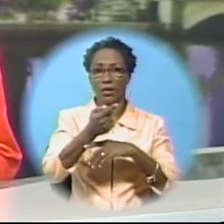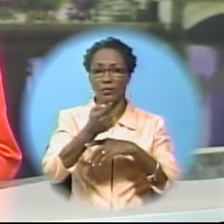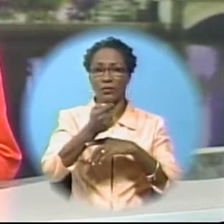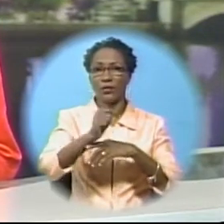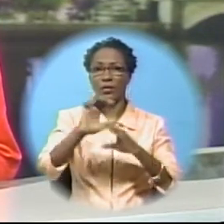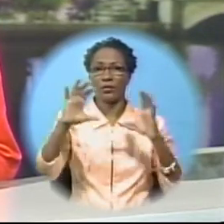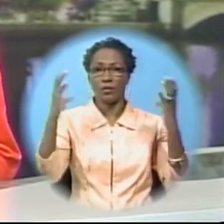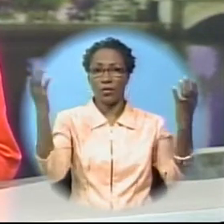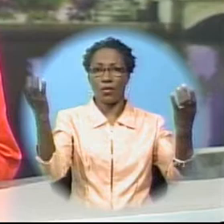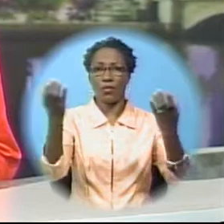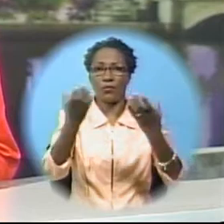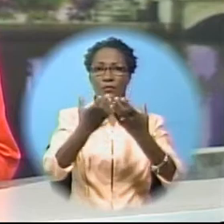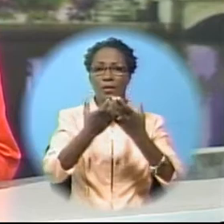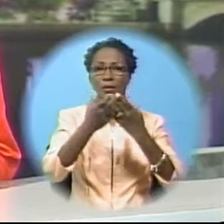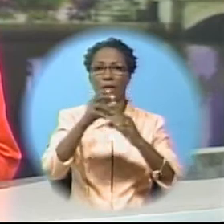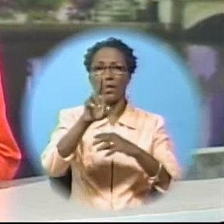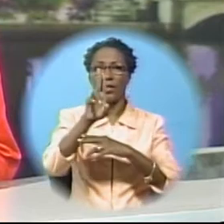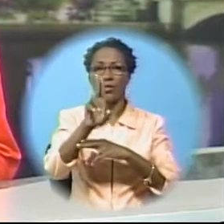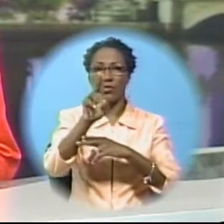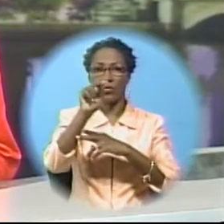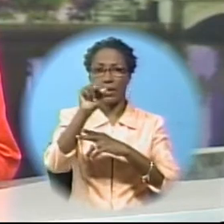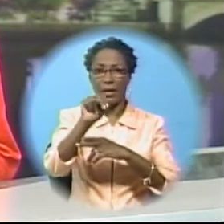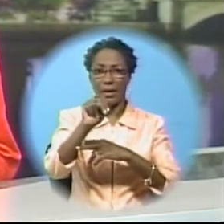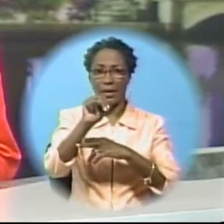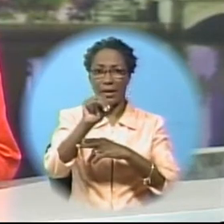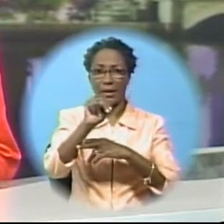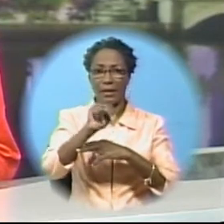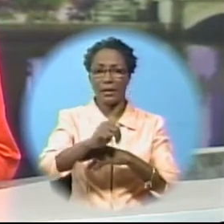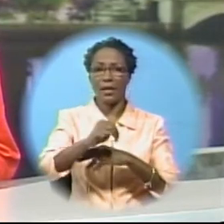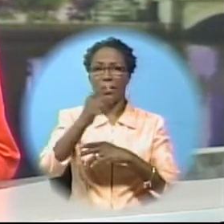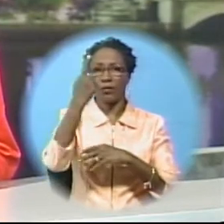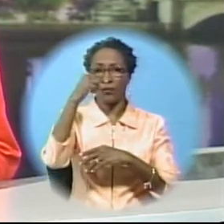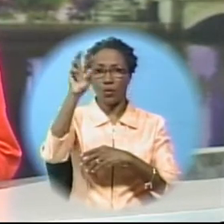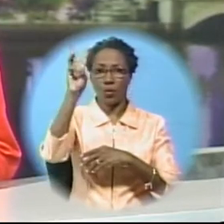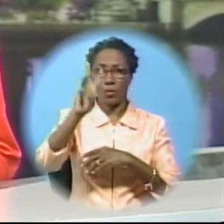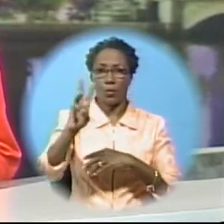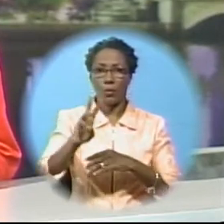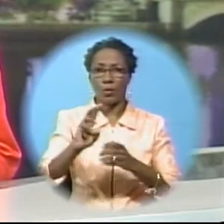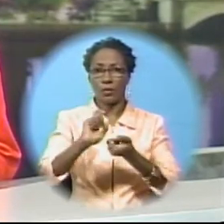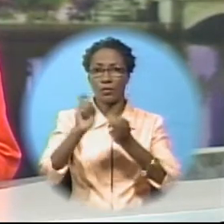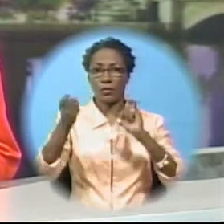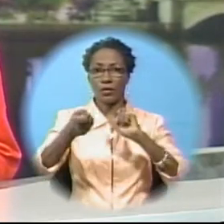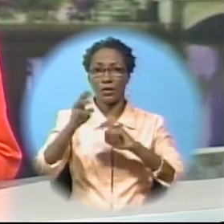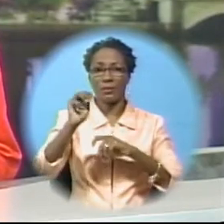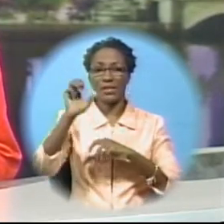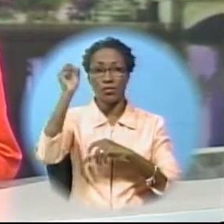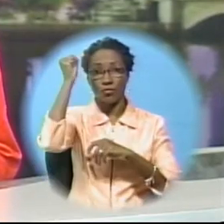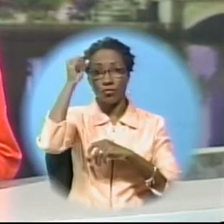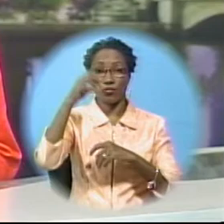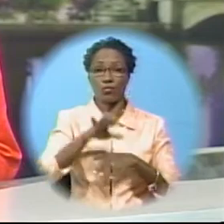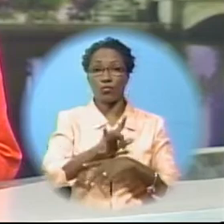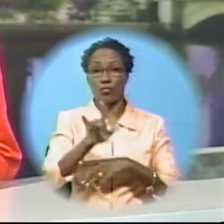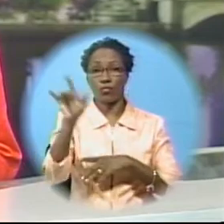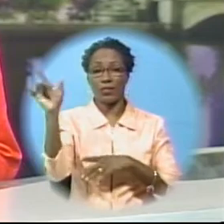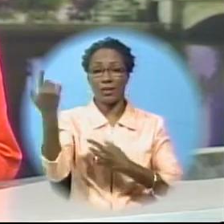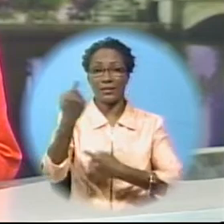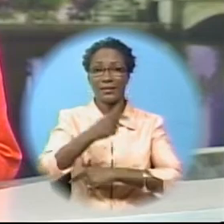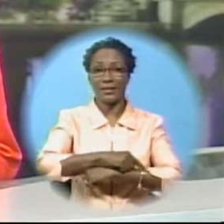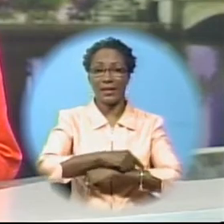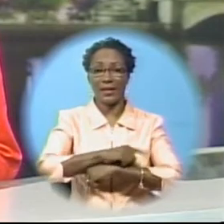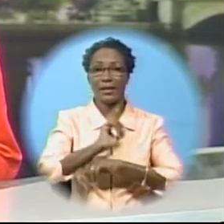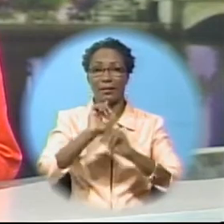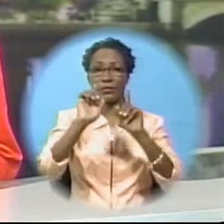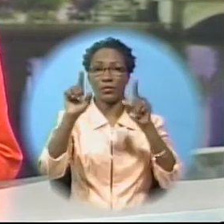of Parties to the United Nations Framework Convention on Climate Change. Mr. Stewart left the island today to attend the